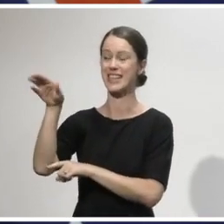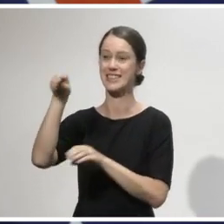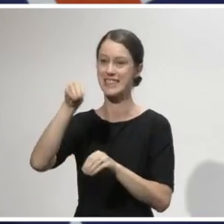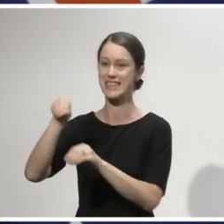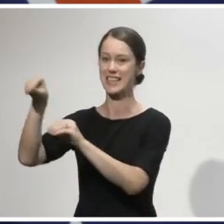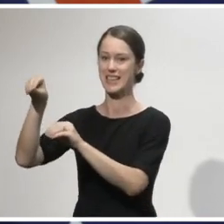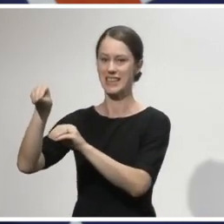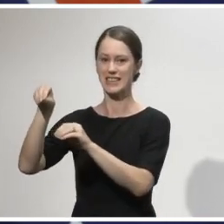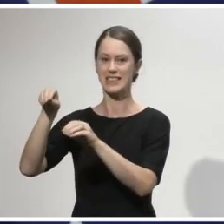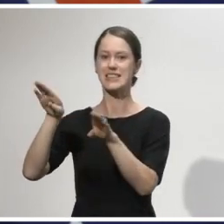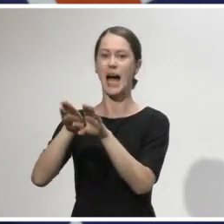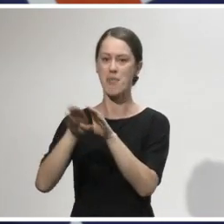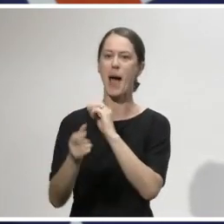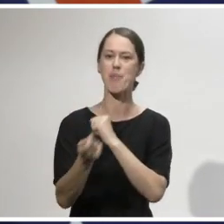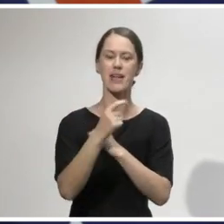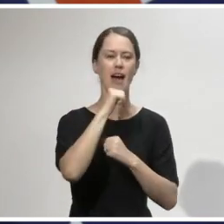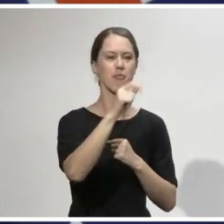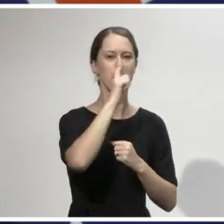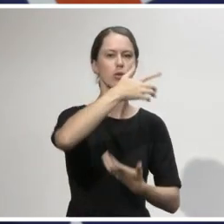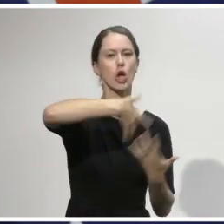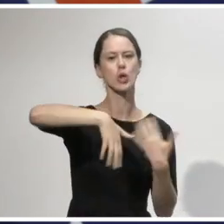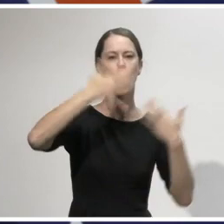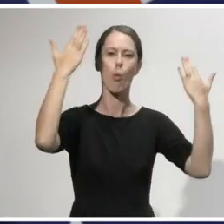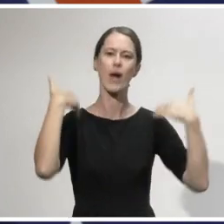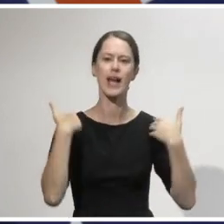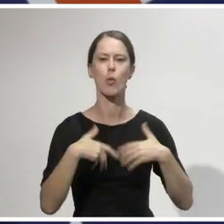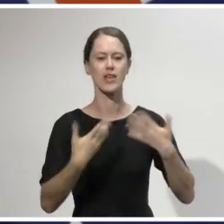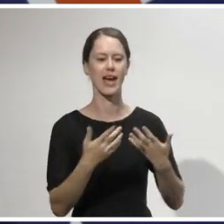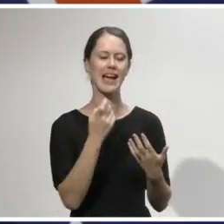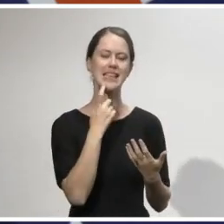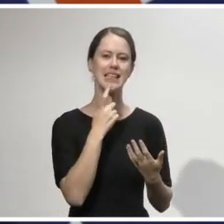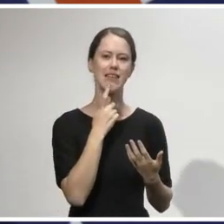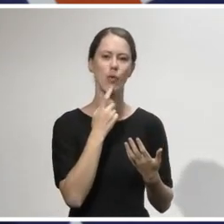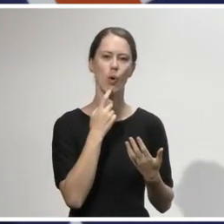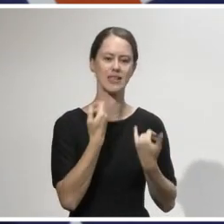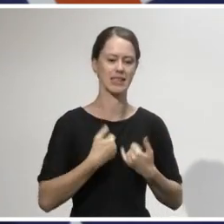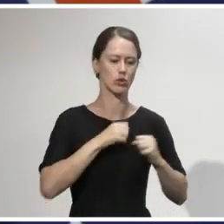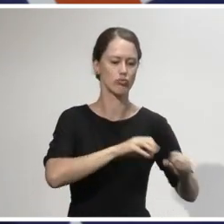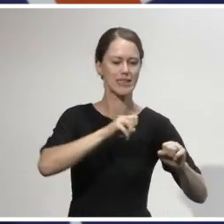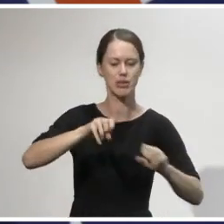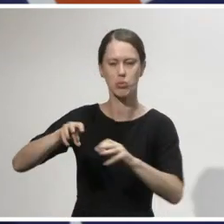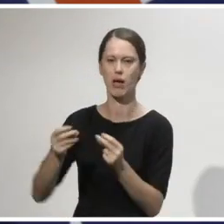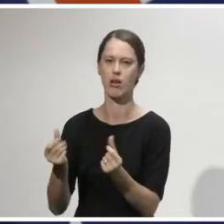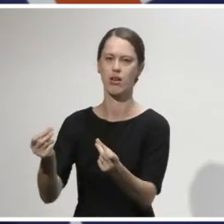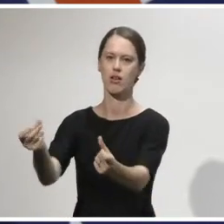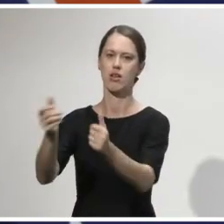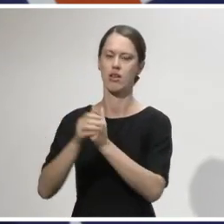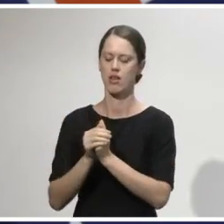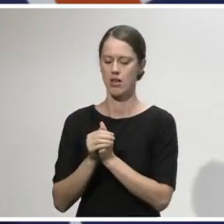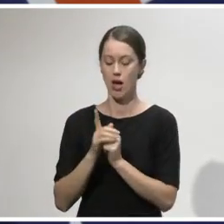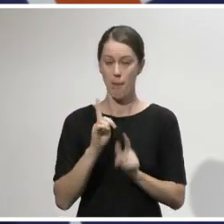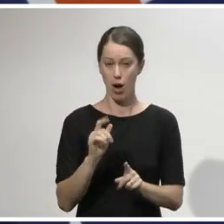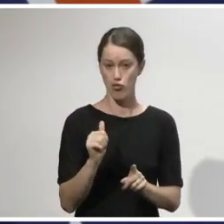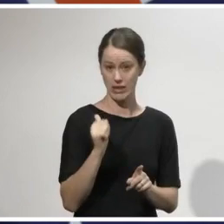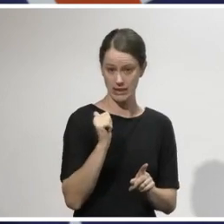social occasions act as a very efficient vector for spread of disease. But what we're seeing with the recent